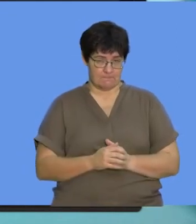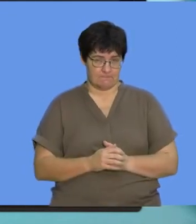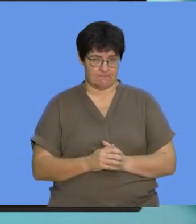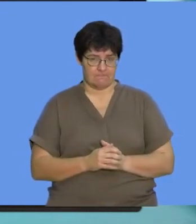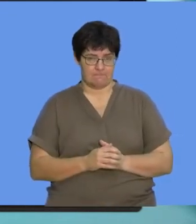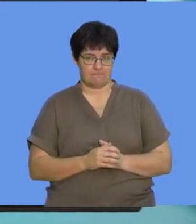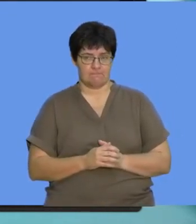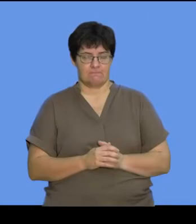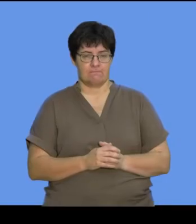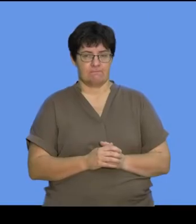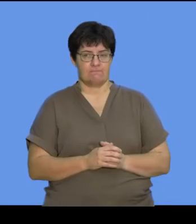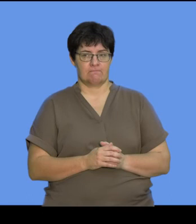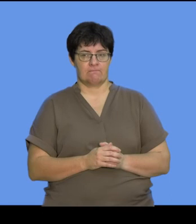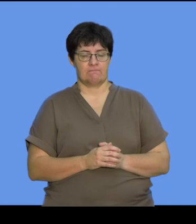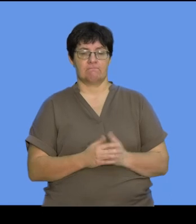DNA.